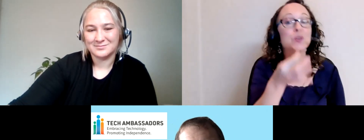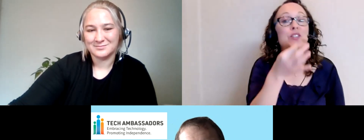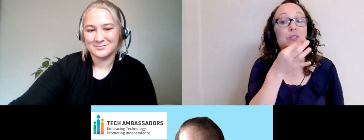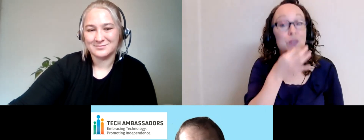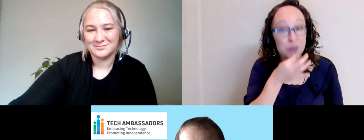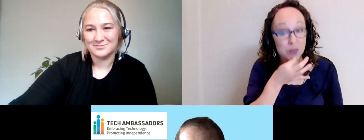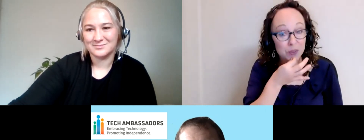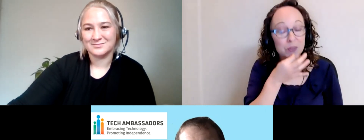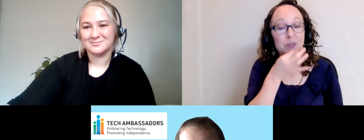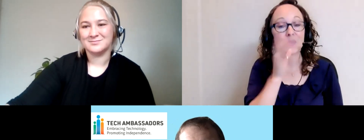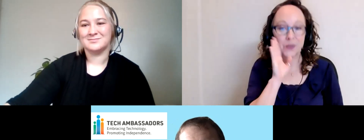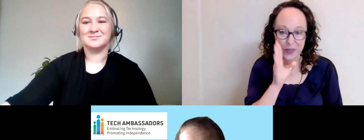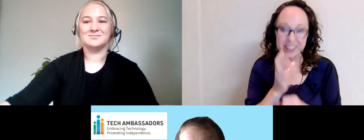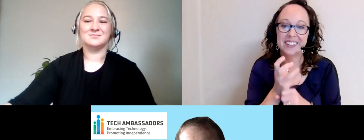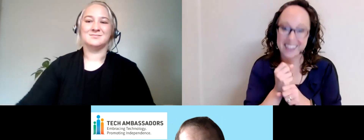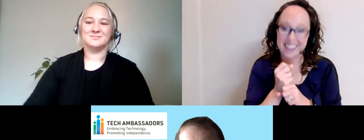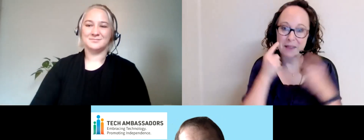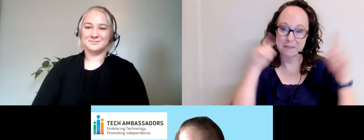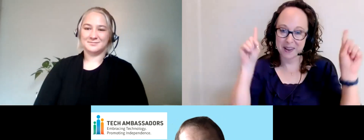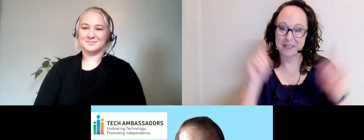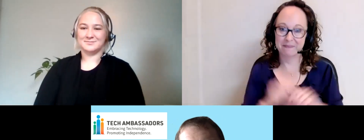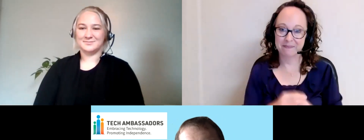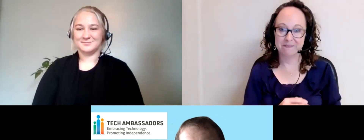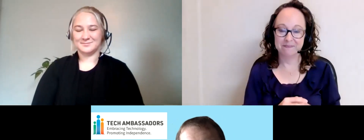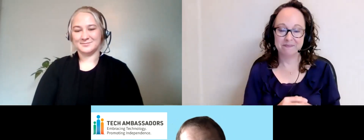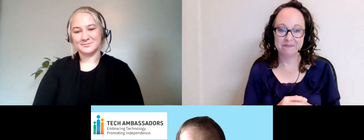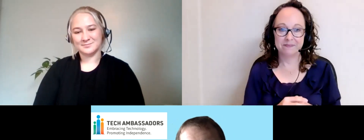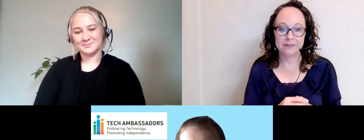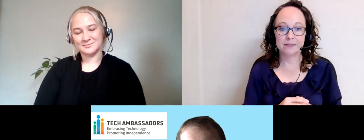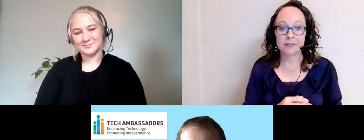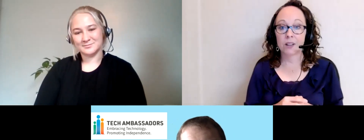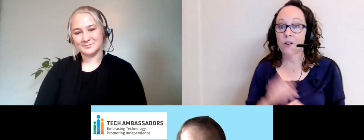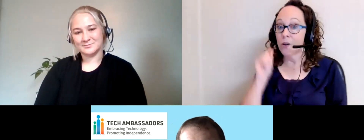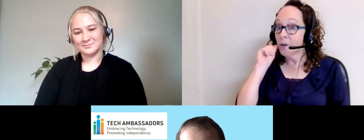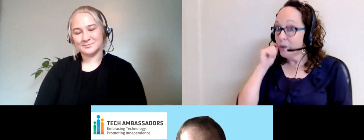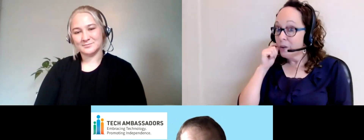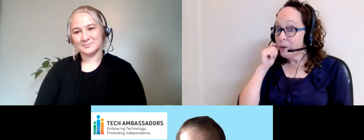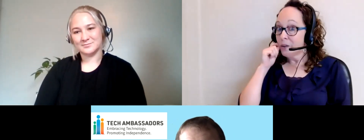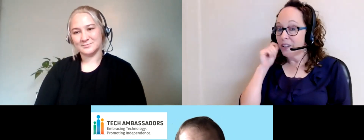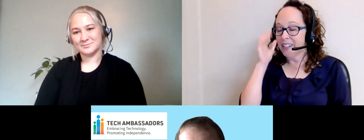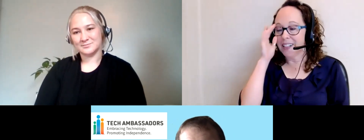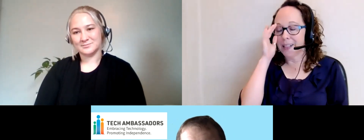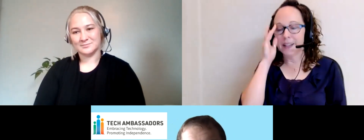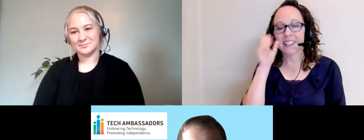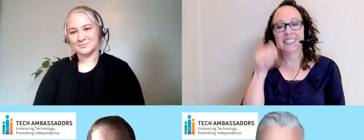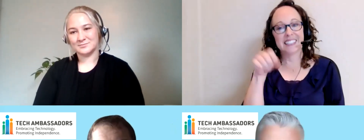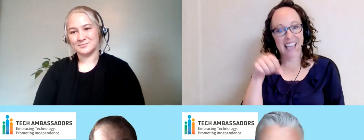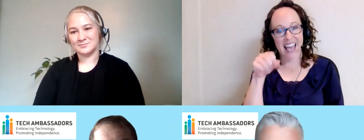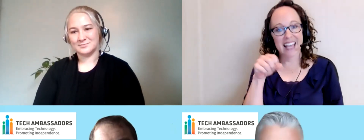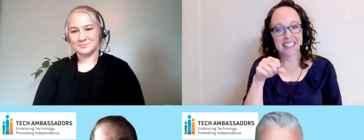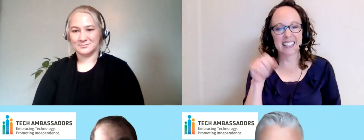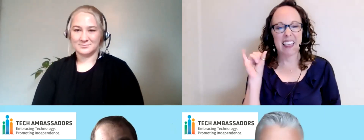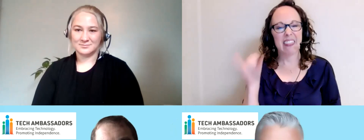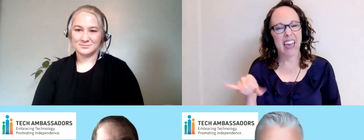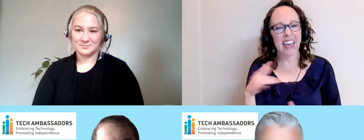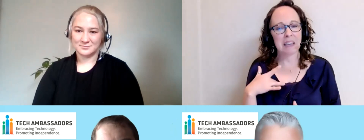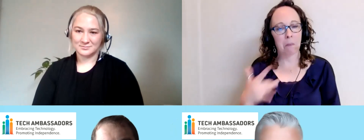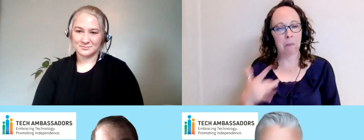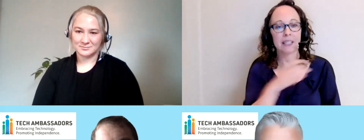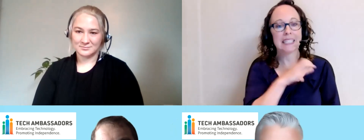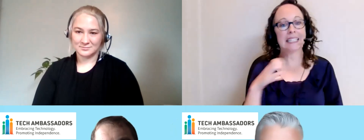you actually using it. How about that? Yeah, because they usually do the committee meetings